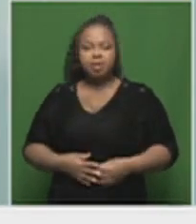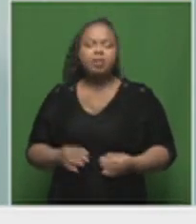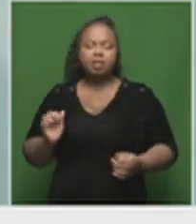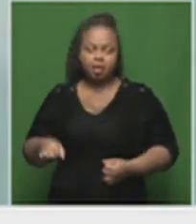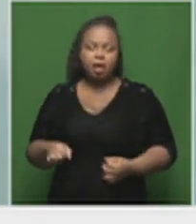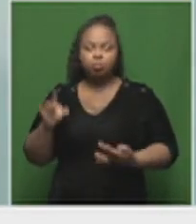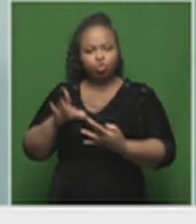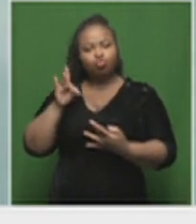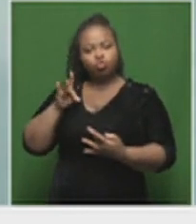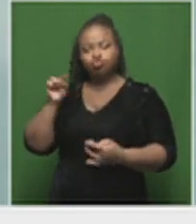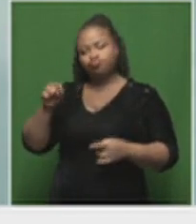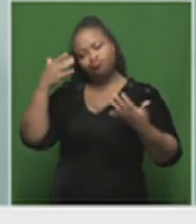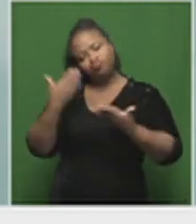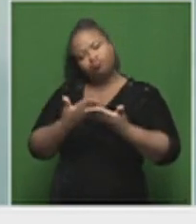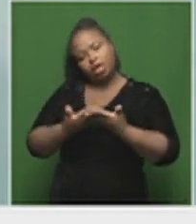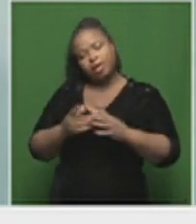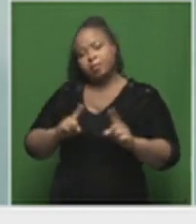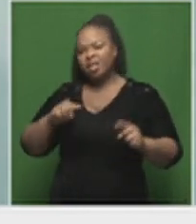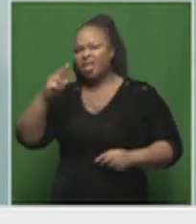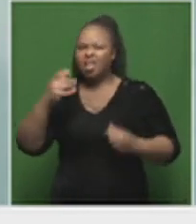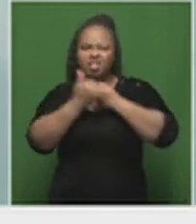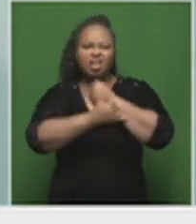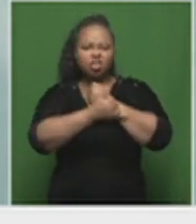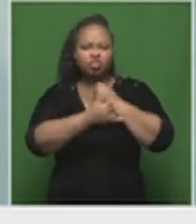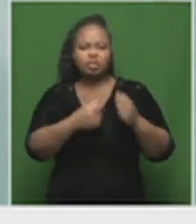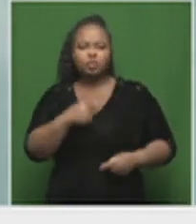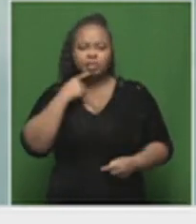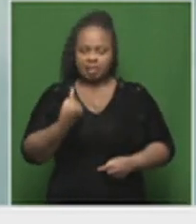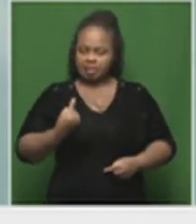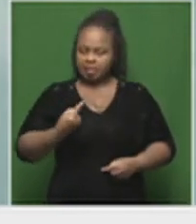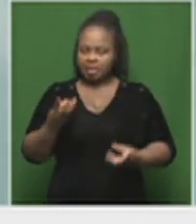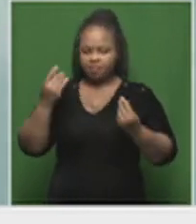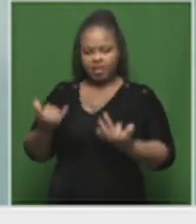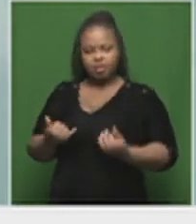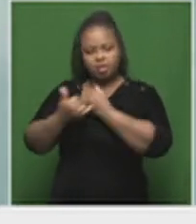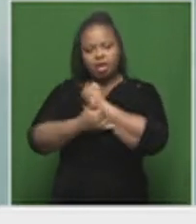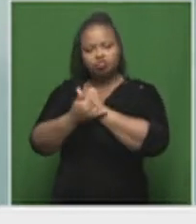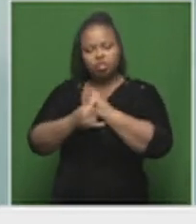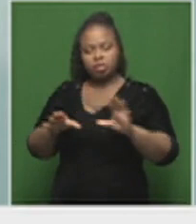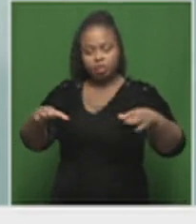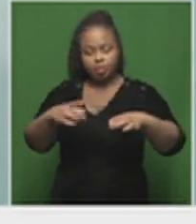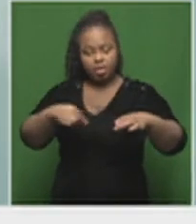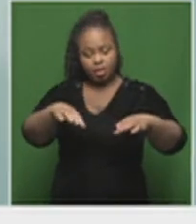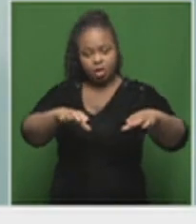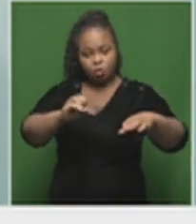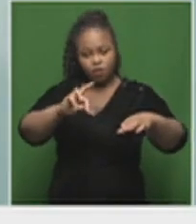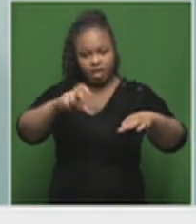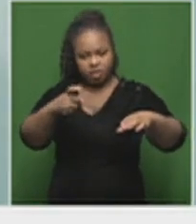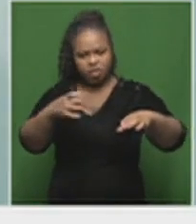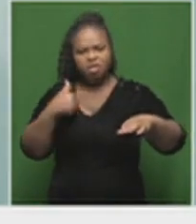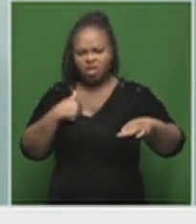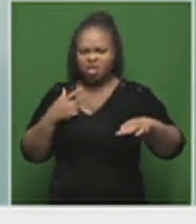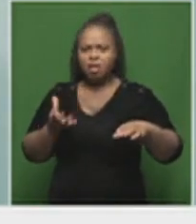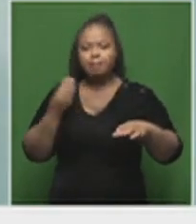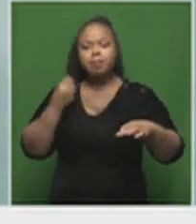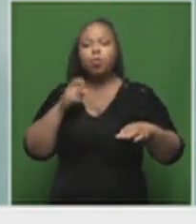given that choice to make. But also we have countries that we call self-financing countries. We have countries in the COVAX facility that are receiving their